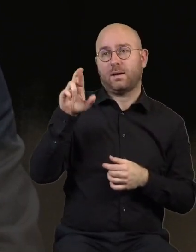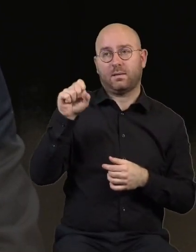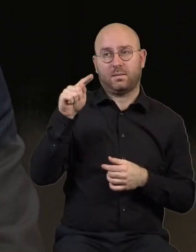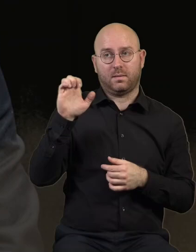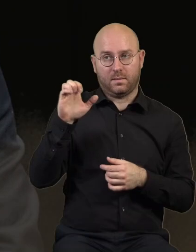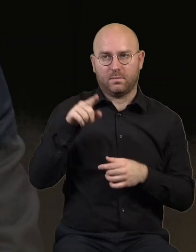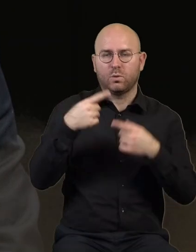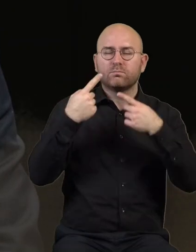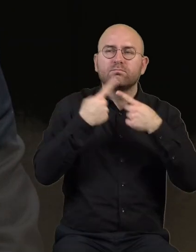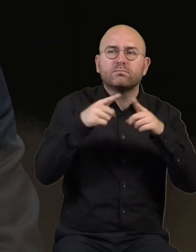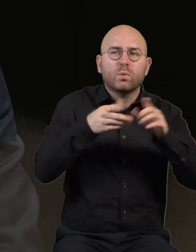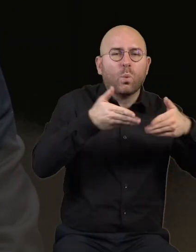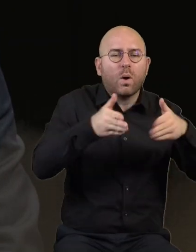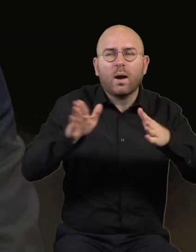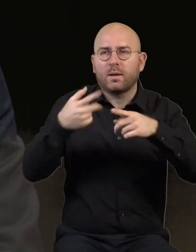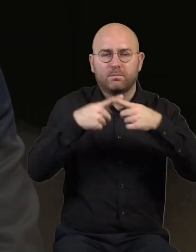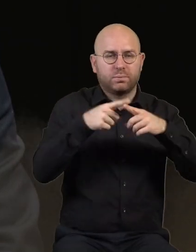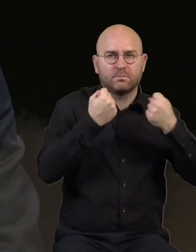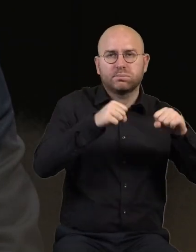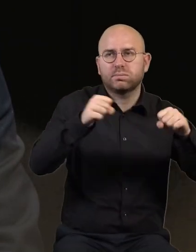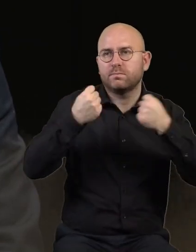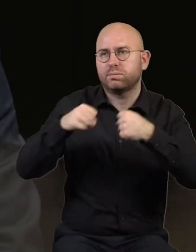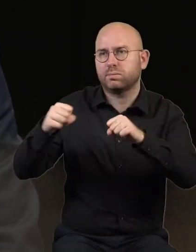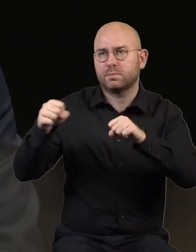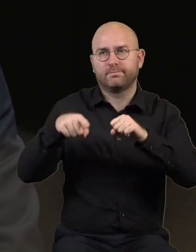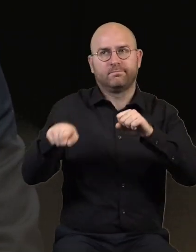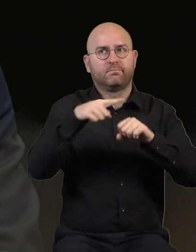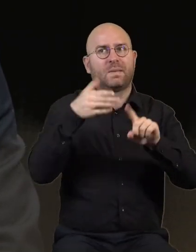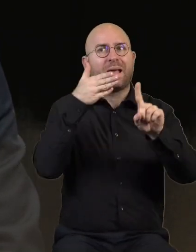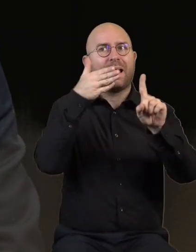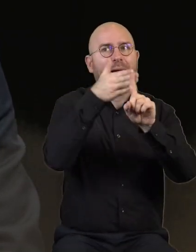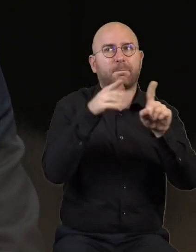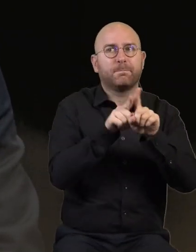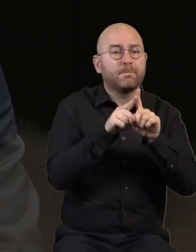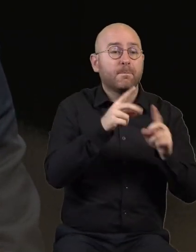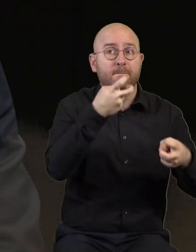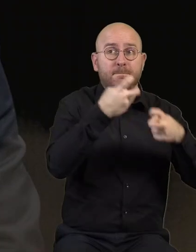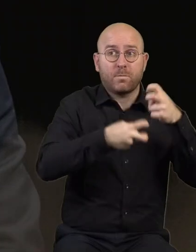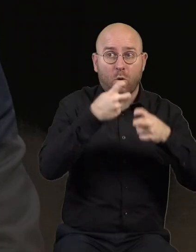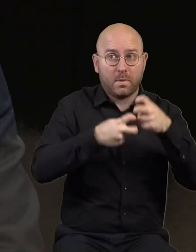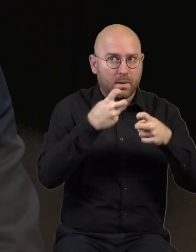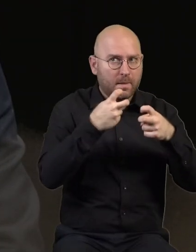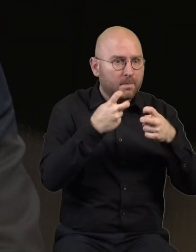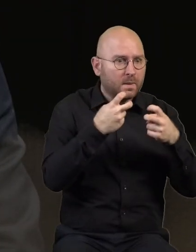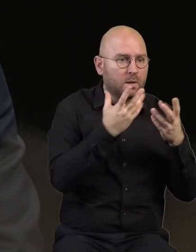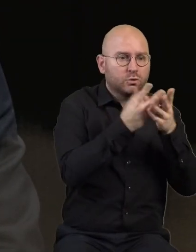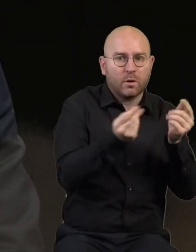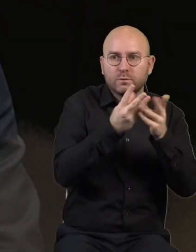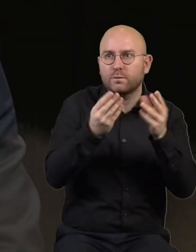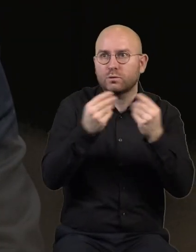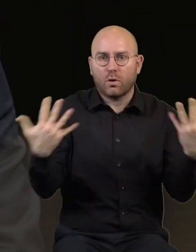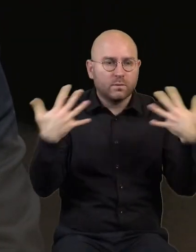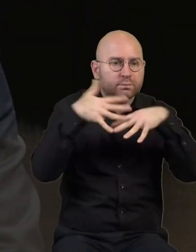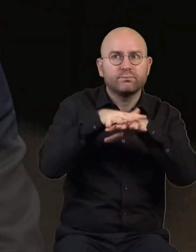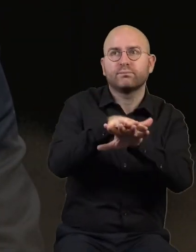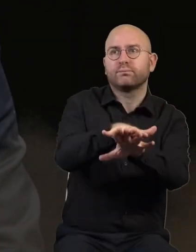to solve different problems. And now, in my opinion, to a